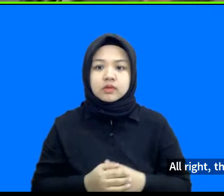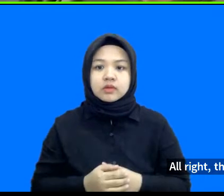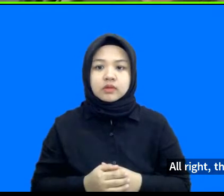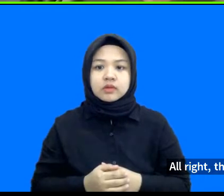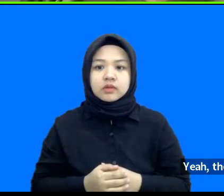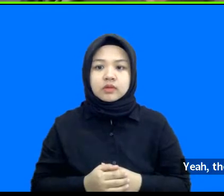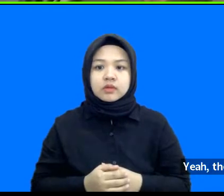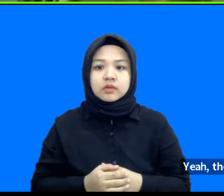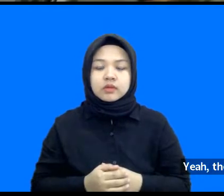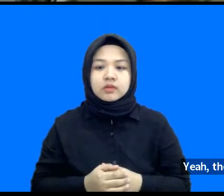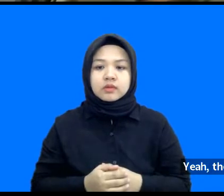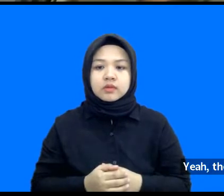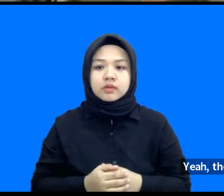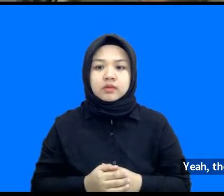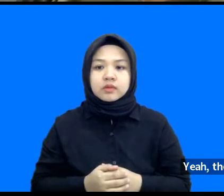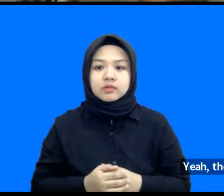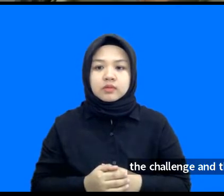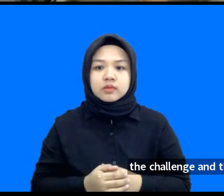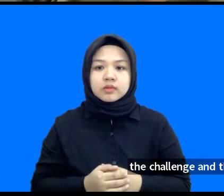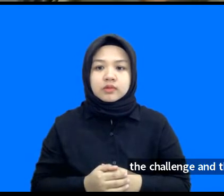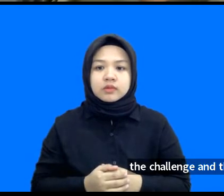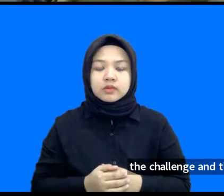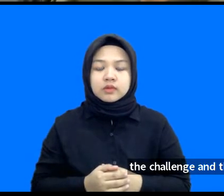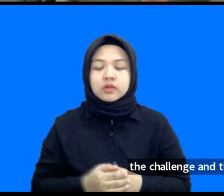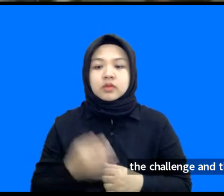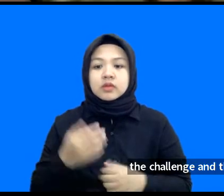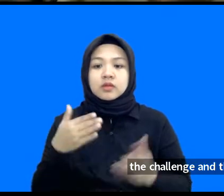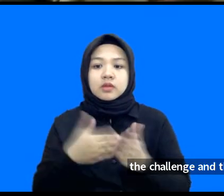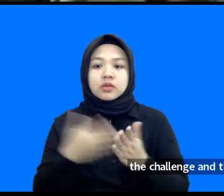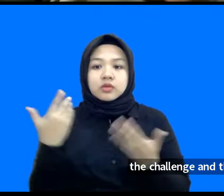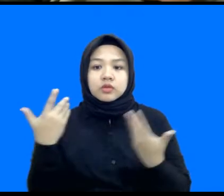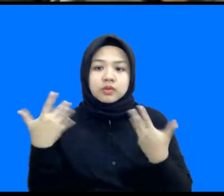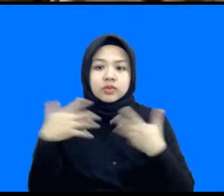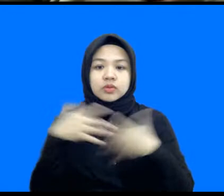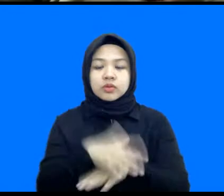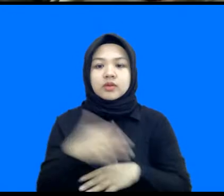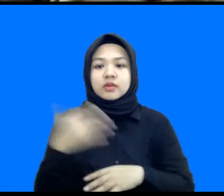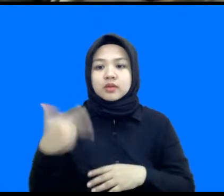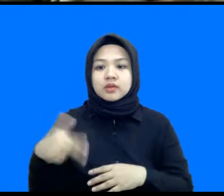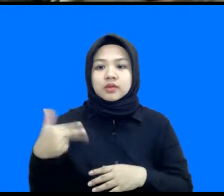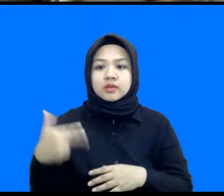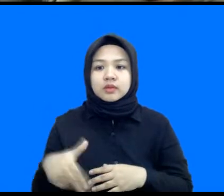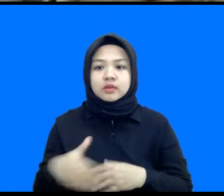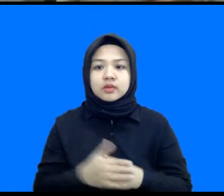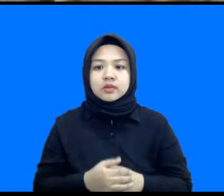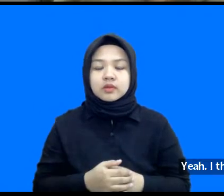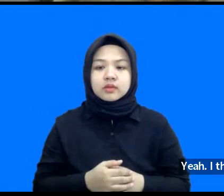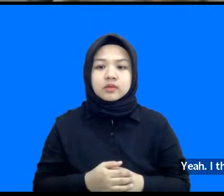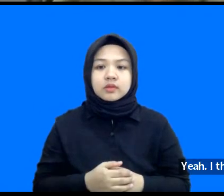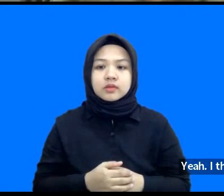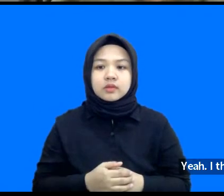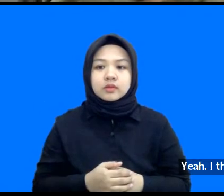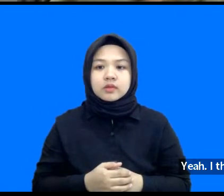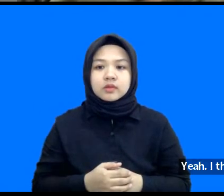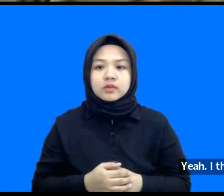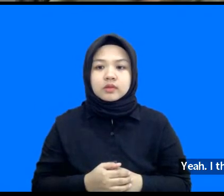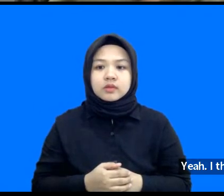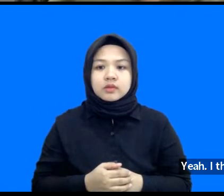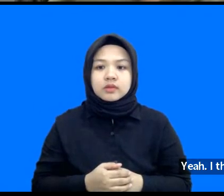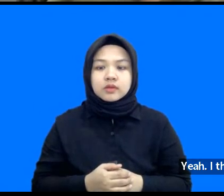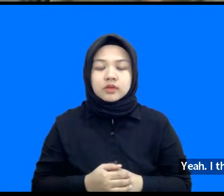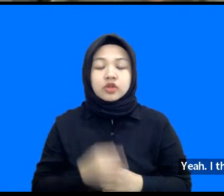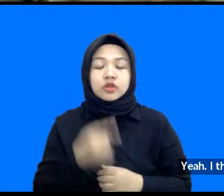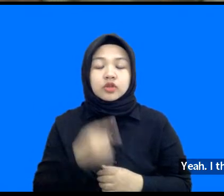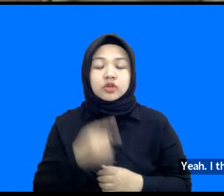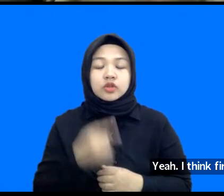the gender. Yeah, the struggle. I think first thing first is about the data.